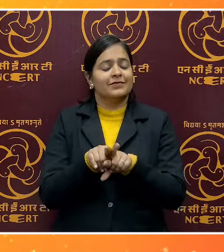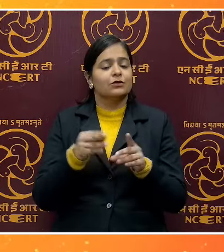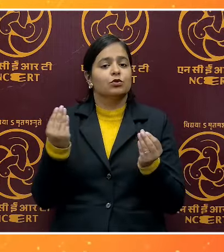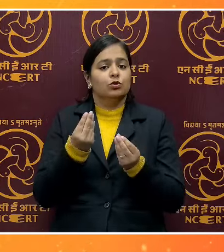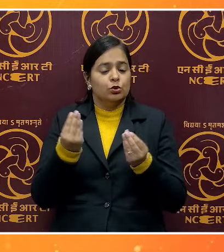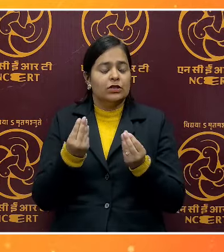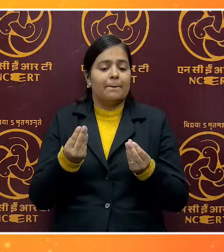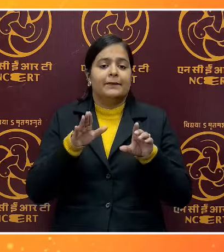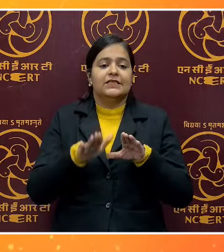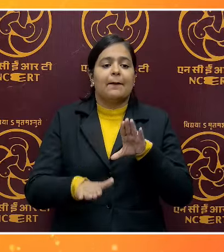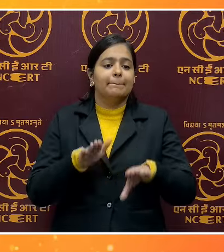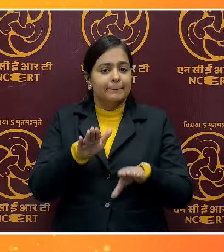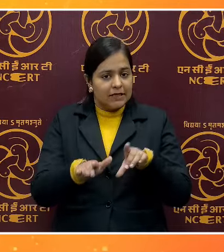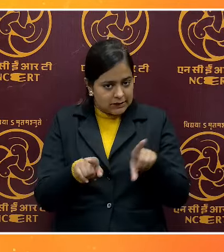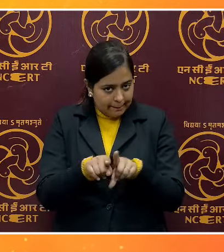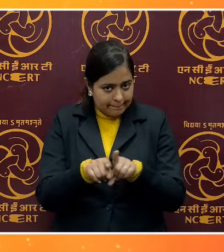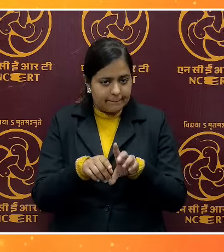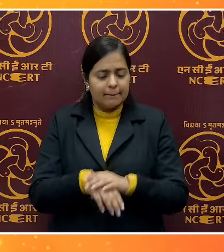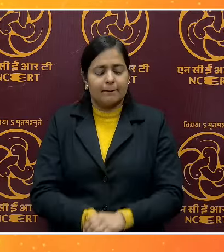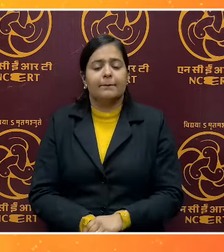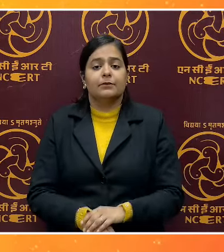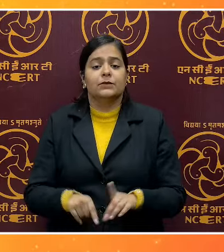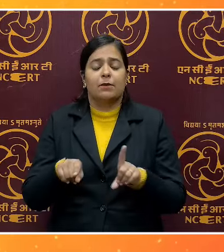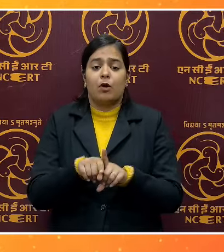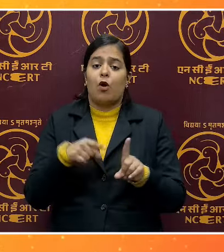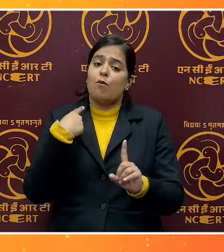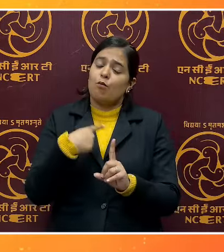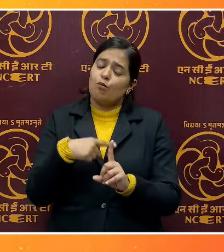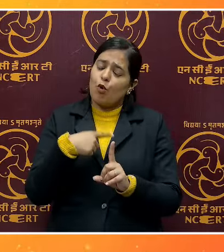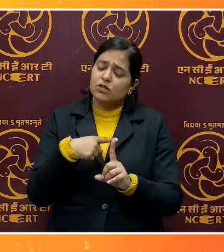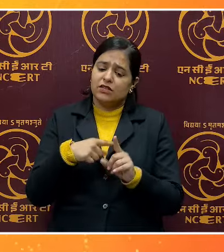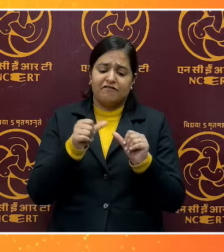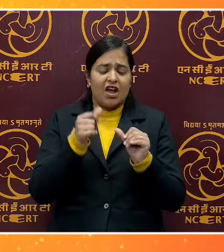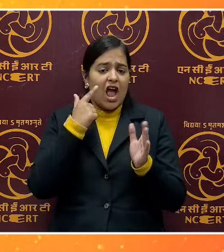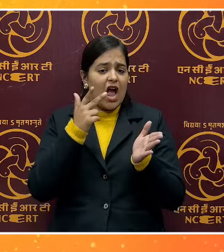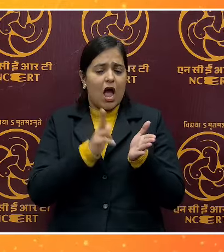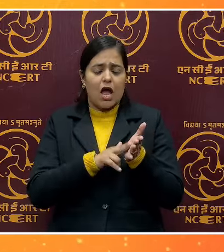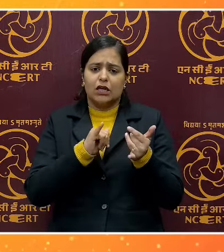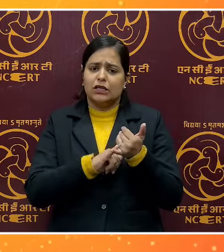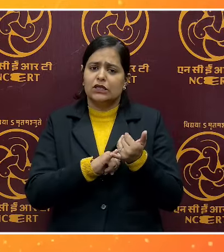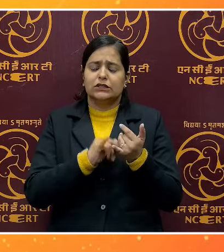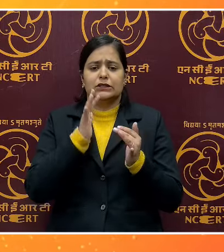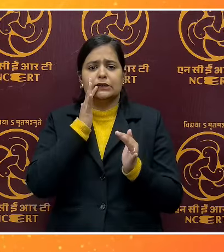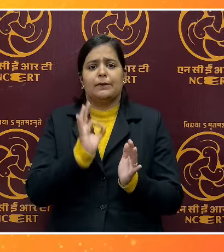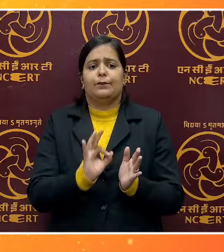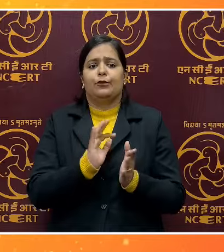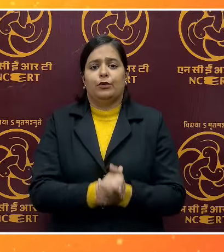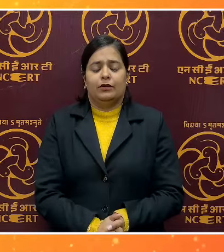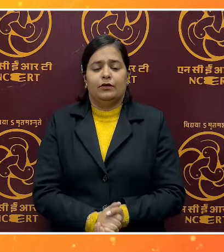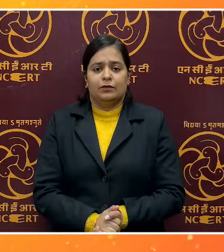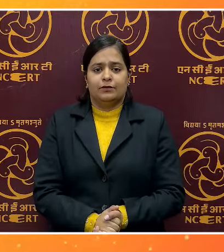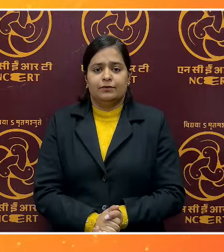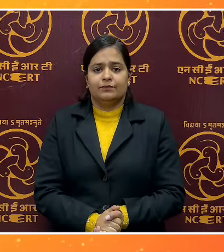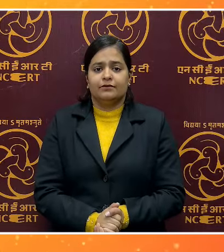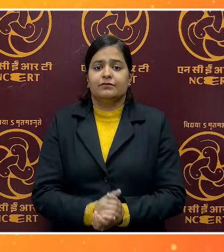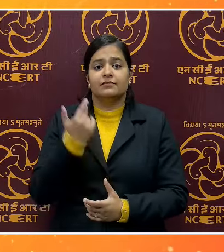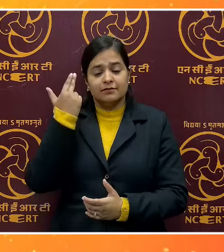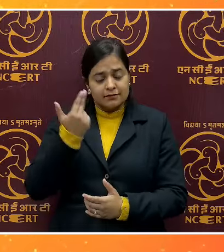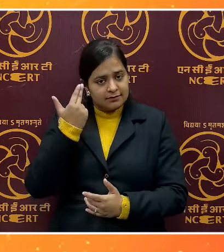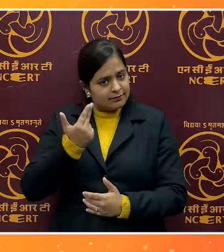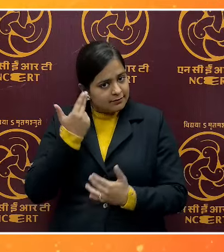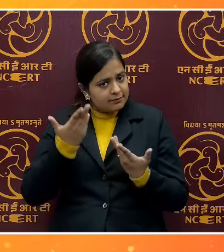stable. Only positive ions, that is in form of potassium, will be furnished. That is why we